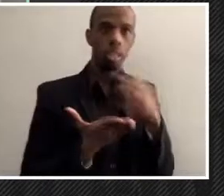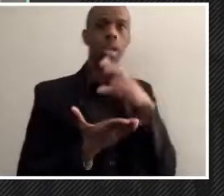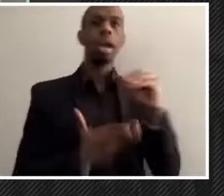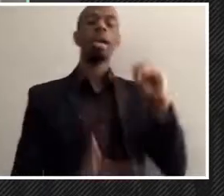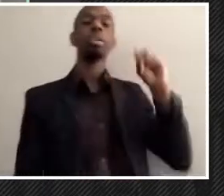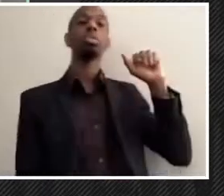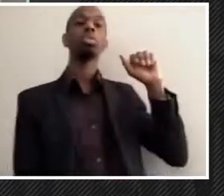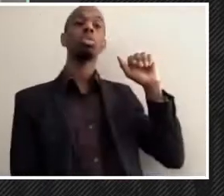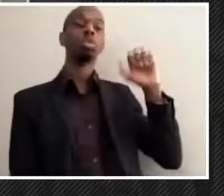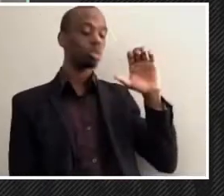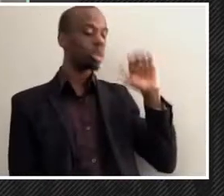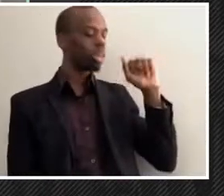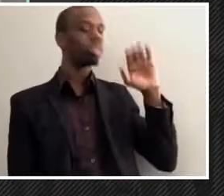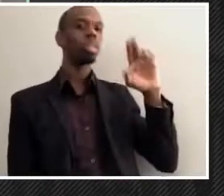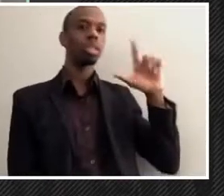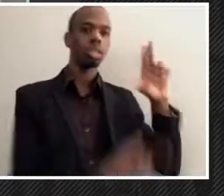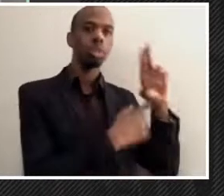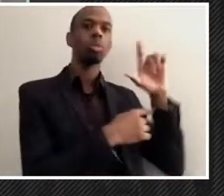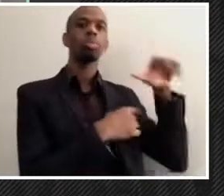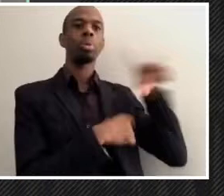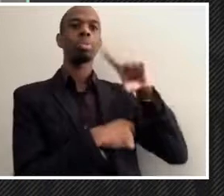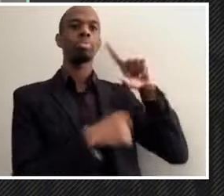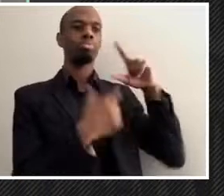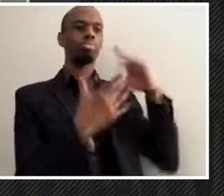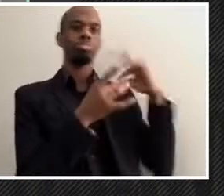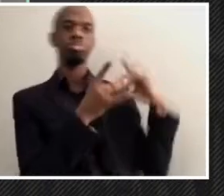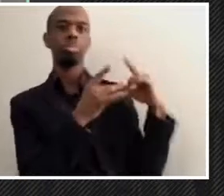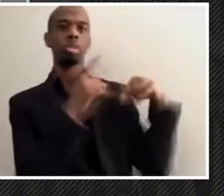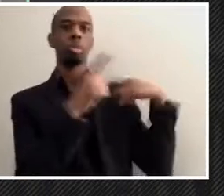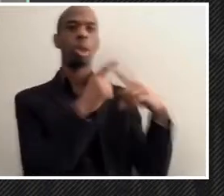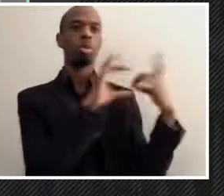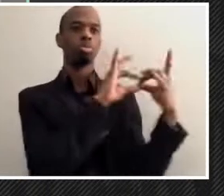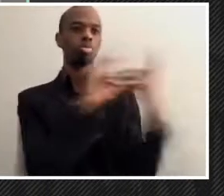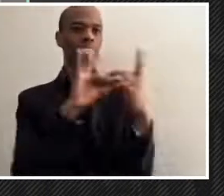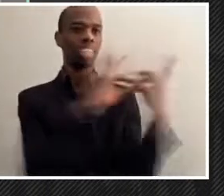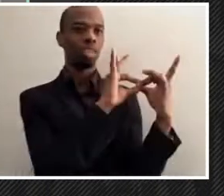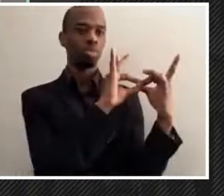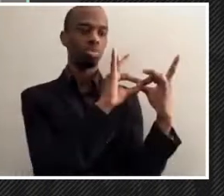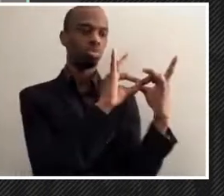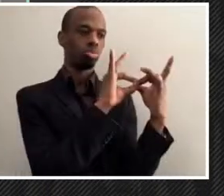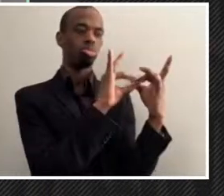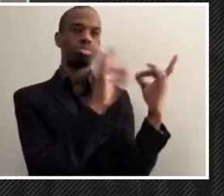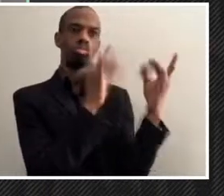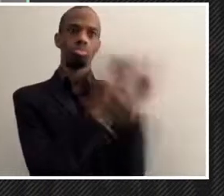officials, these transactional relationships. Organizations can be transactional as well.